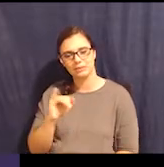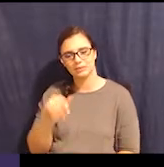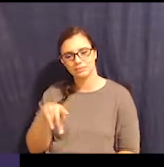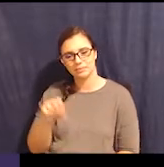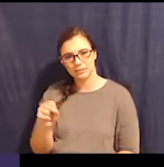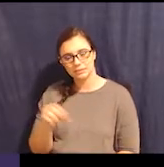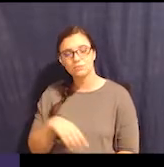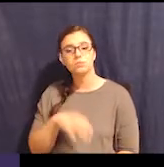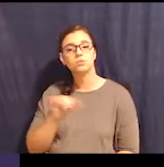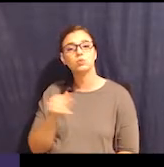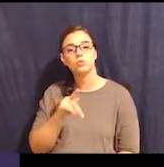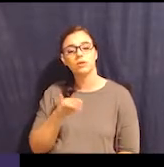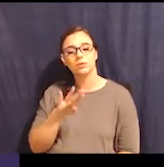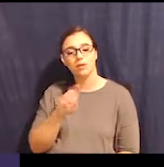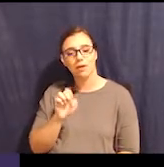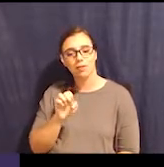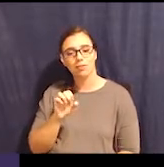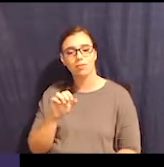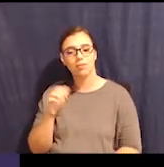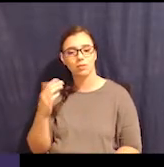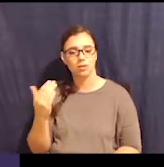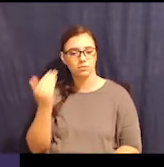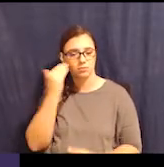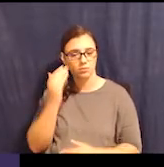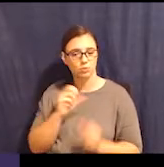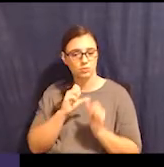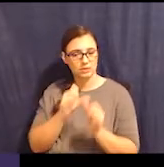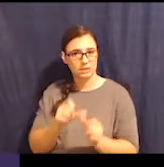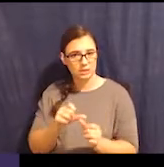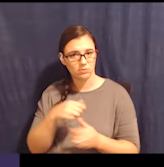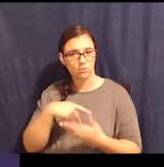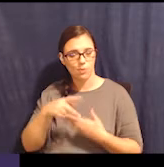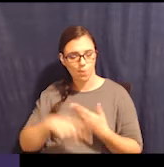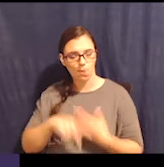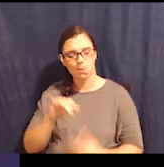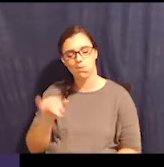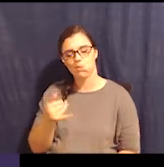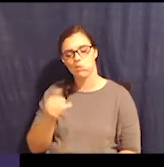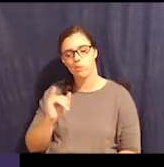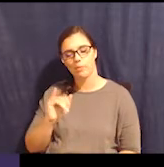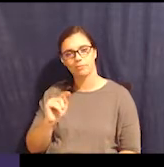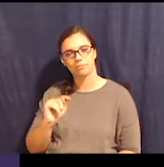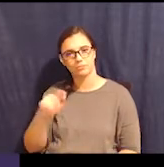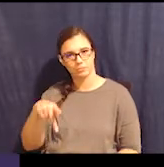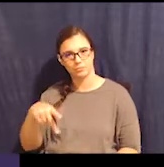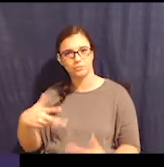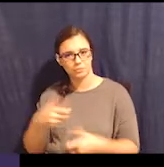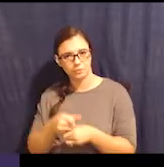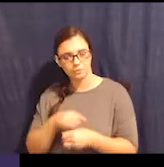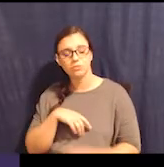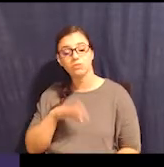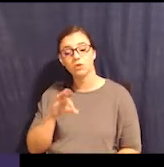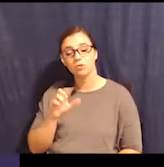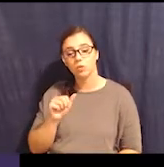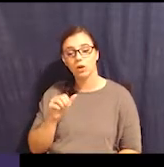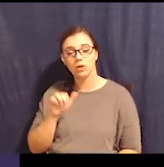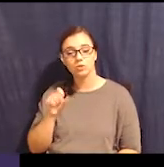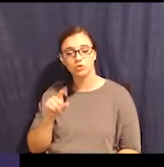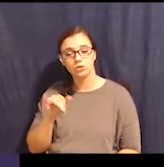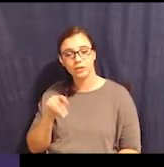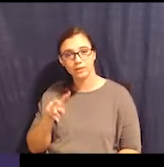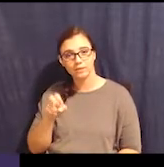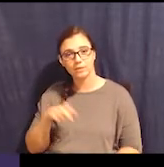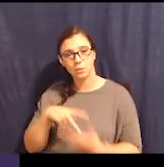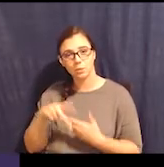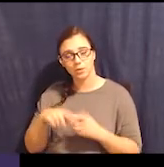or JITPs, Florida Assertive Community Treatment Teams, known as FACT teams,